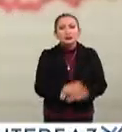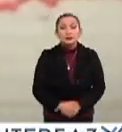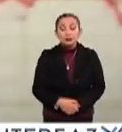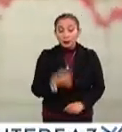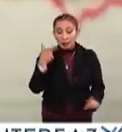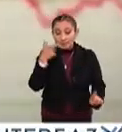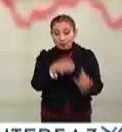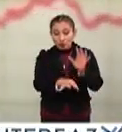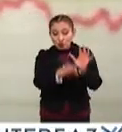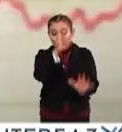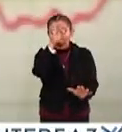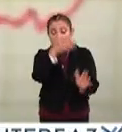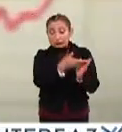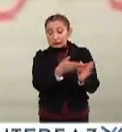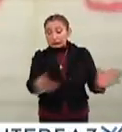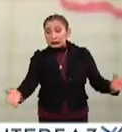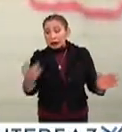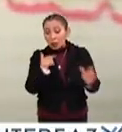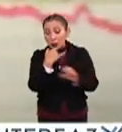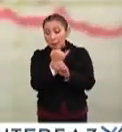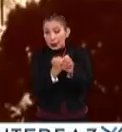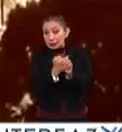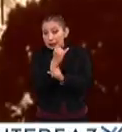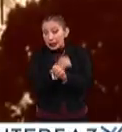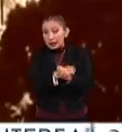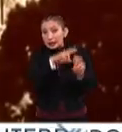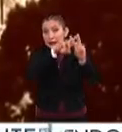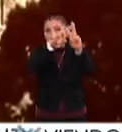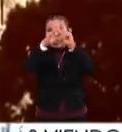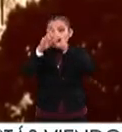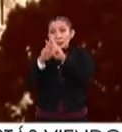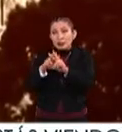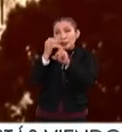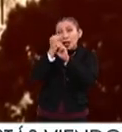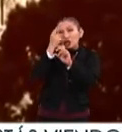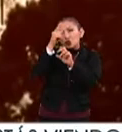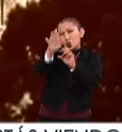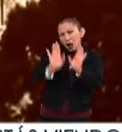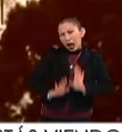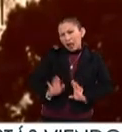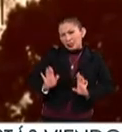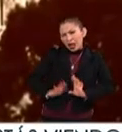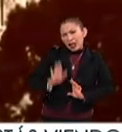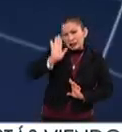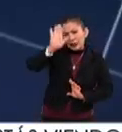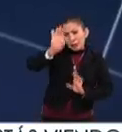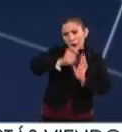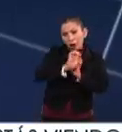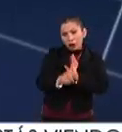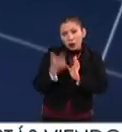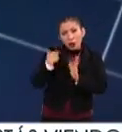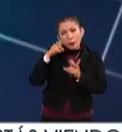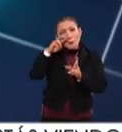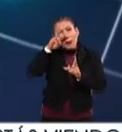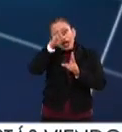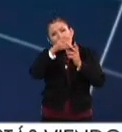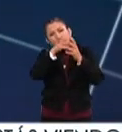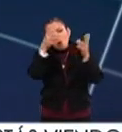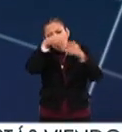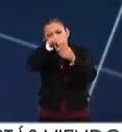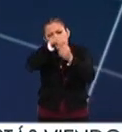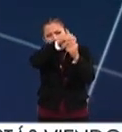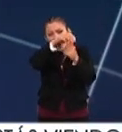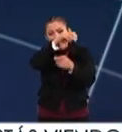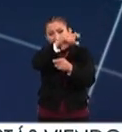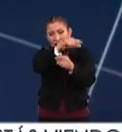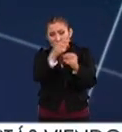Un descubrimiento que marcó el rumbo de la investigación en astronomía, pues sus particulares características, como la de concentrar una gran cantidad de